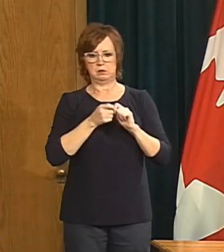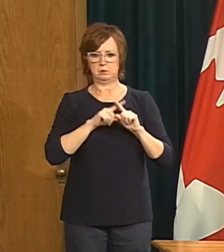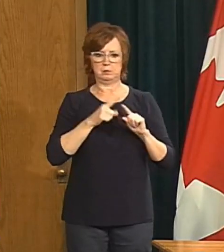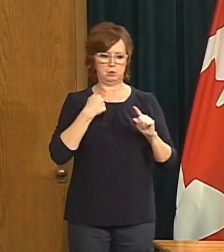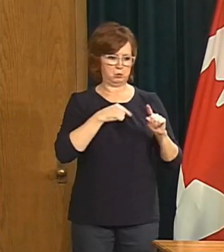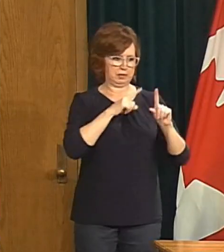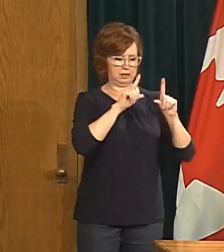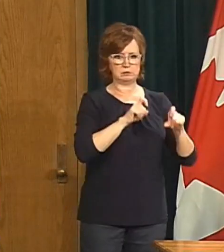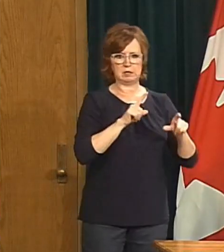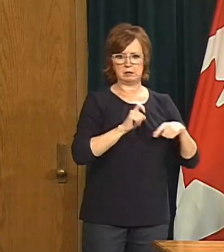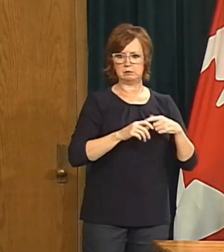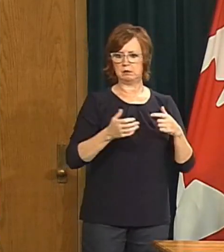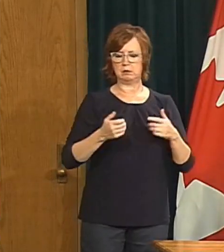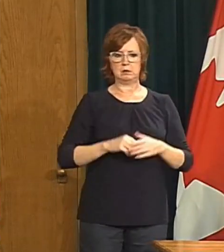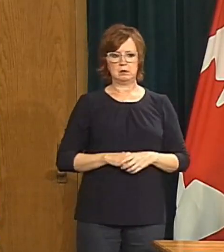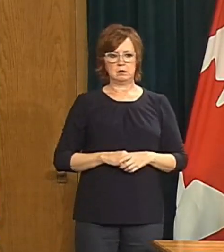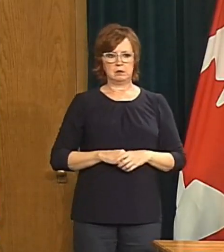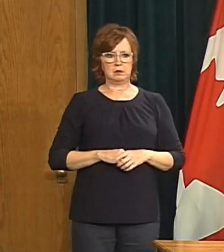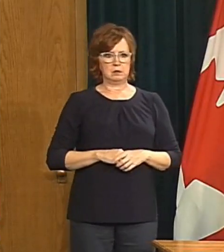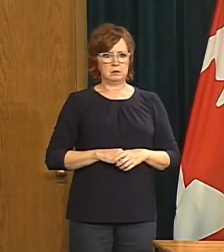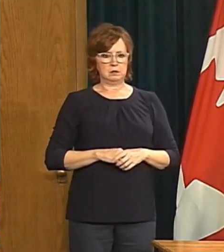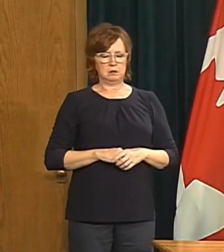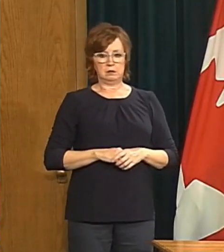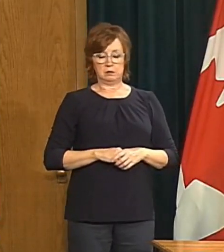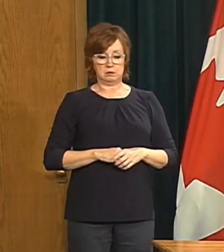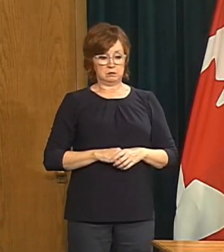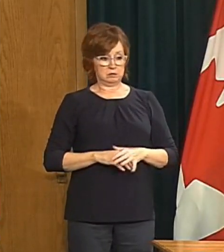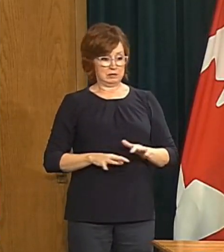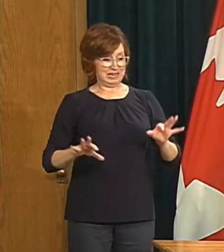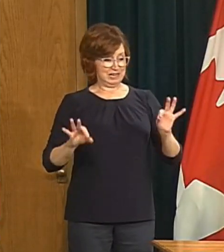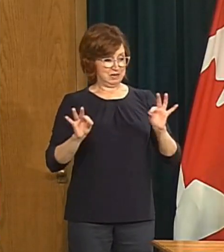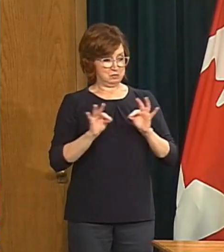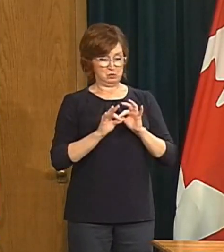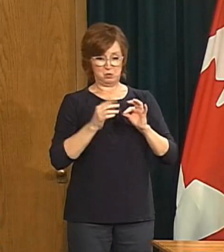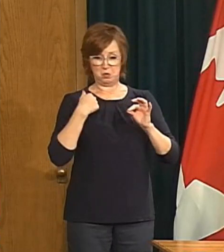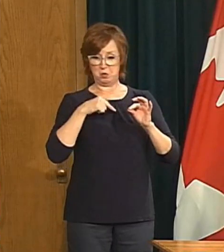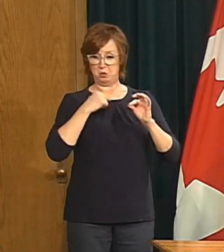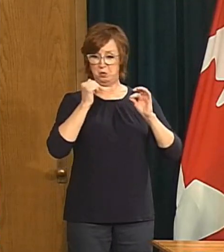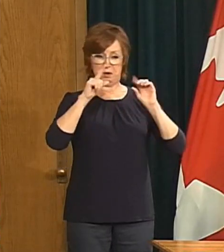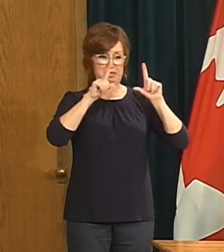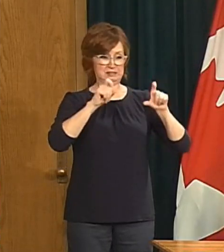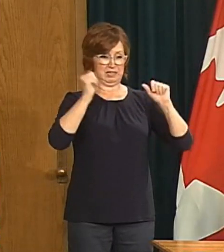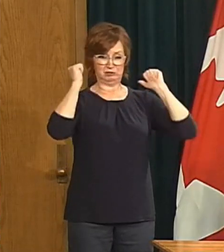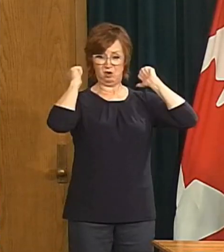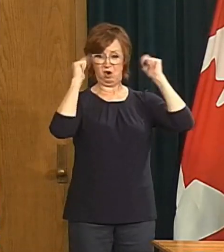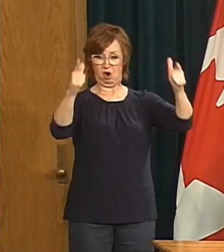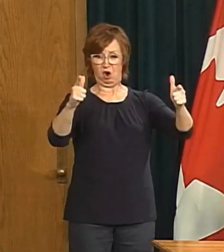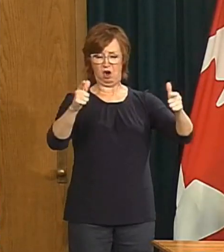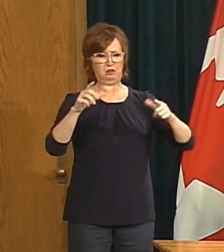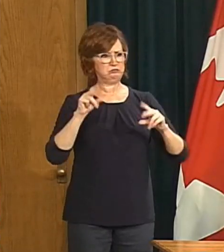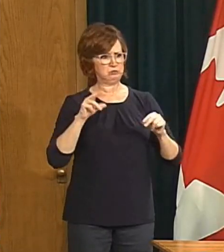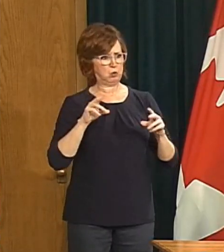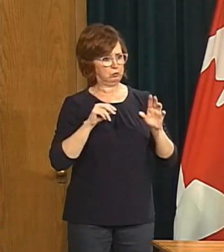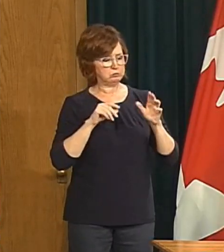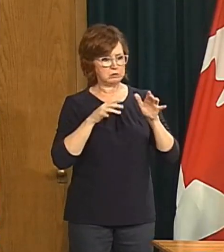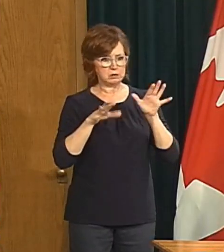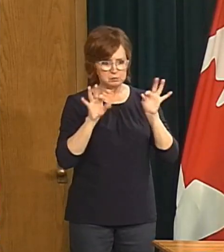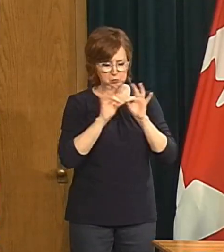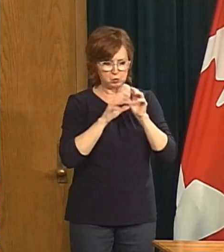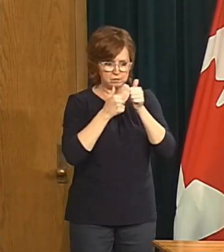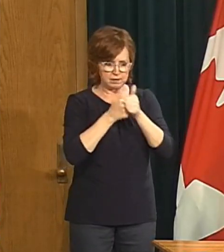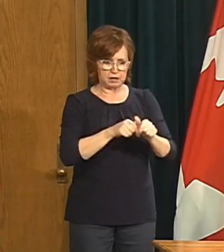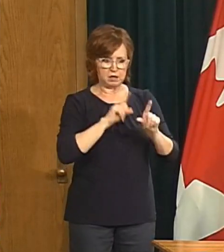test whoever calls in. There is a criteria to go through to be referred for a test. And